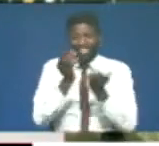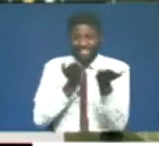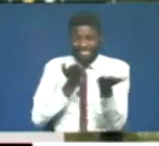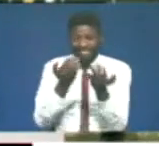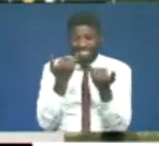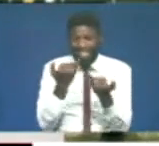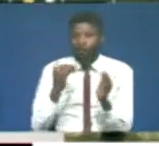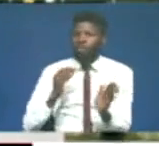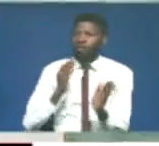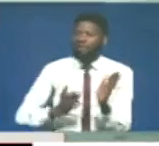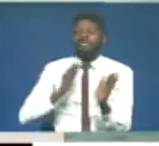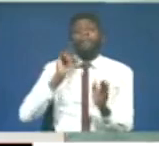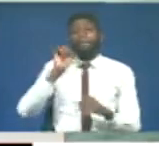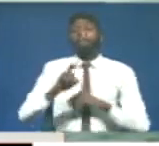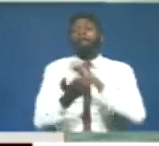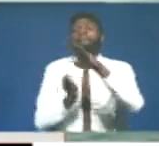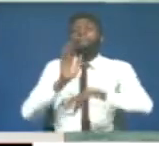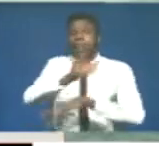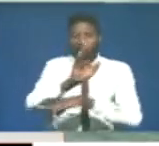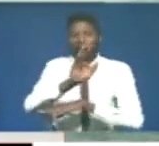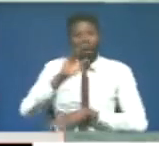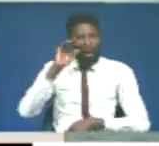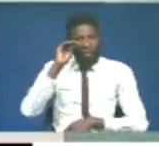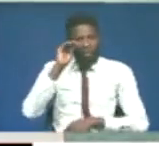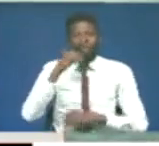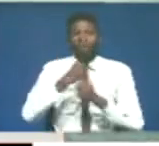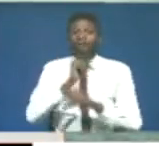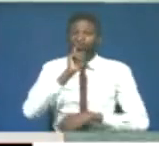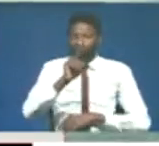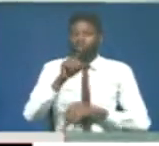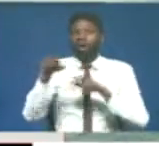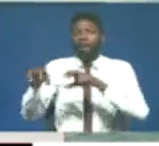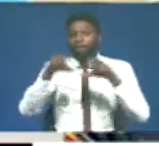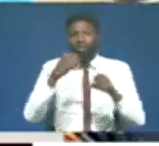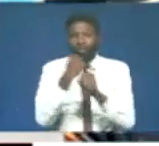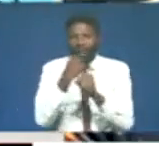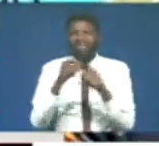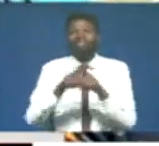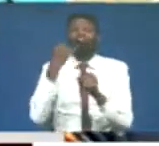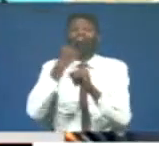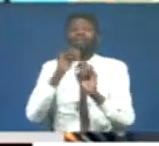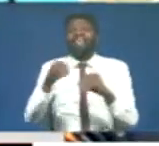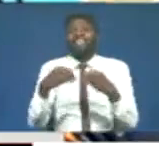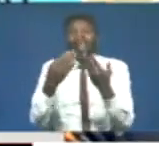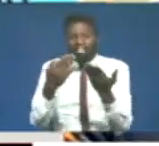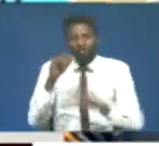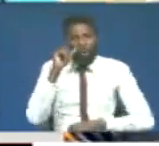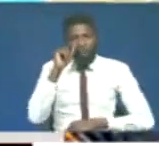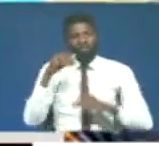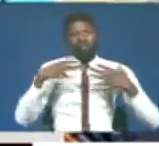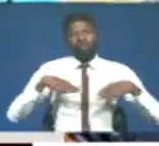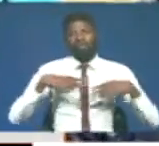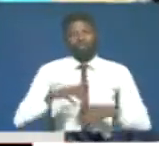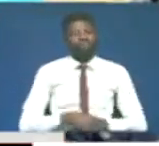to be transferred to Mombasa to streamline port operation and provide jobs in the coastal city. The directive of His Excellency, President